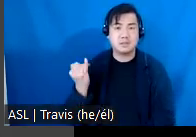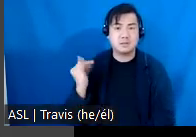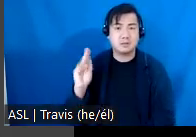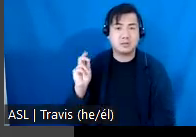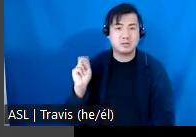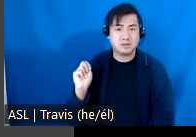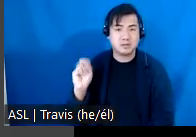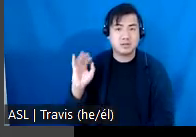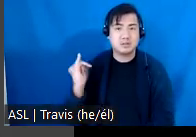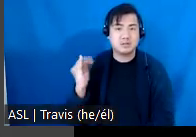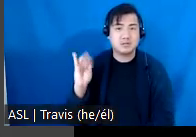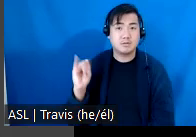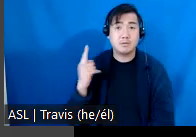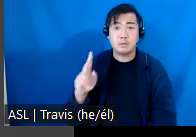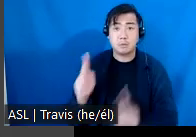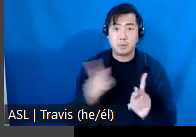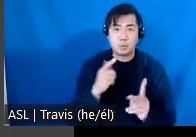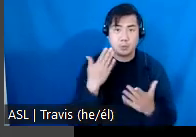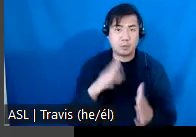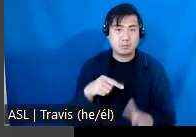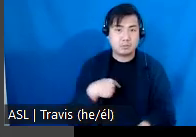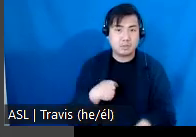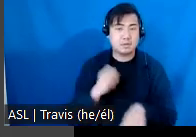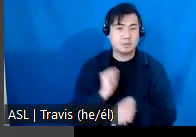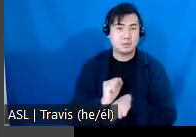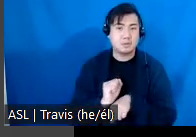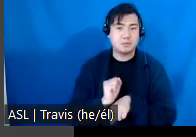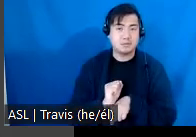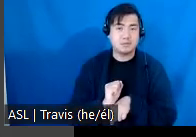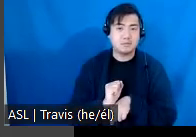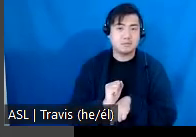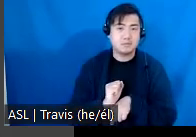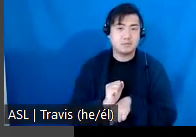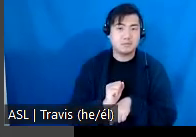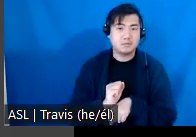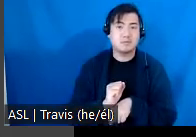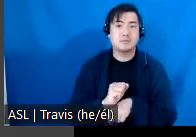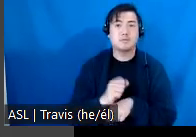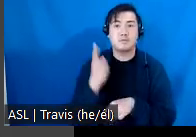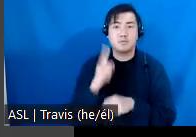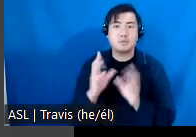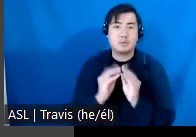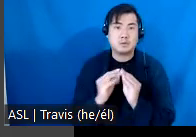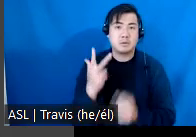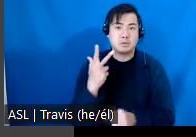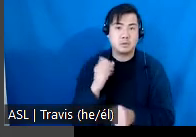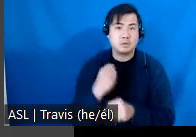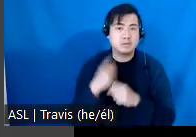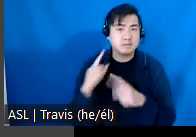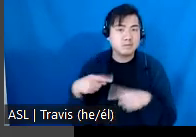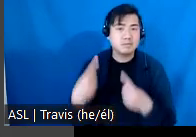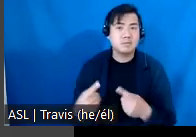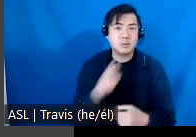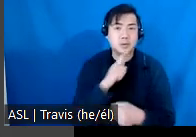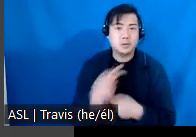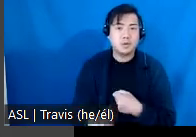those folks who don't know me, I've been working within these calls now for the past 3 years. I'm joined on this call